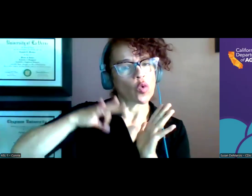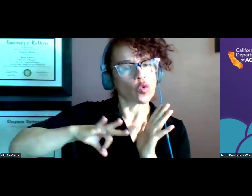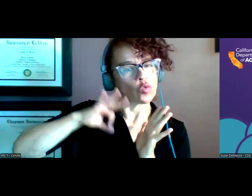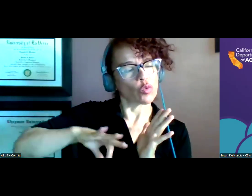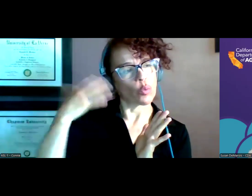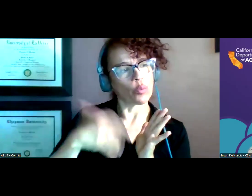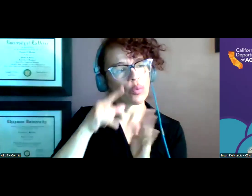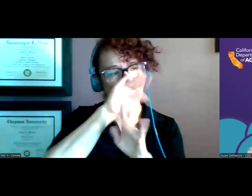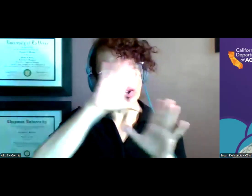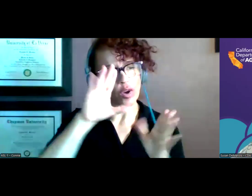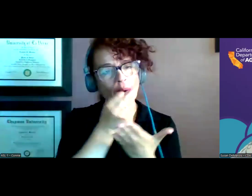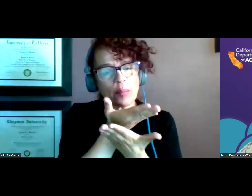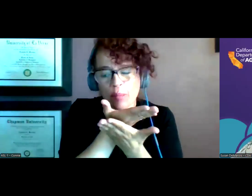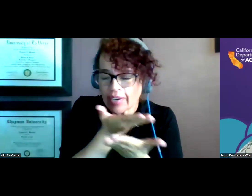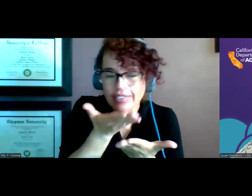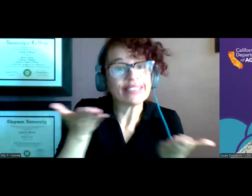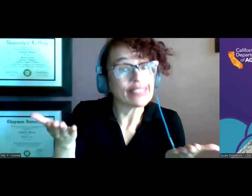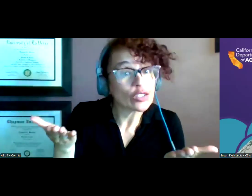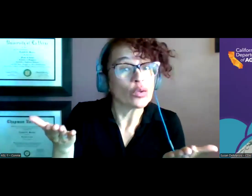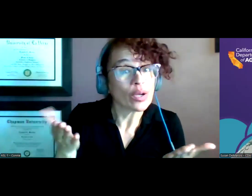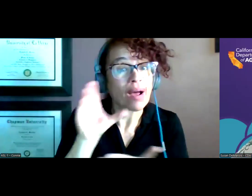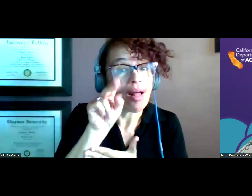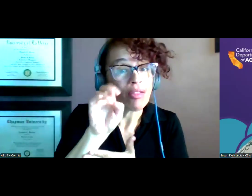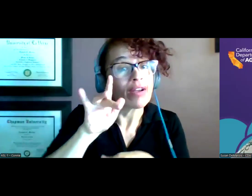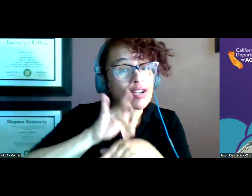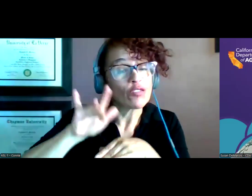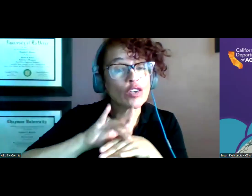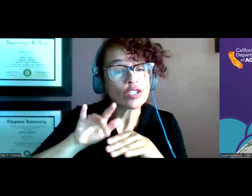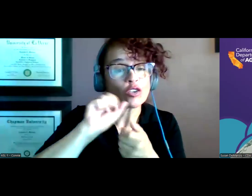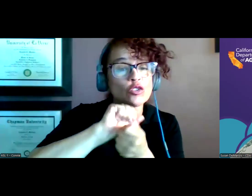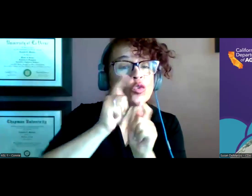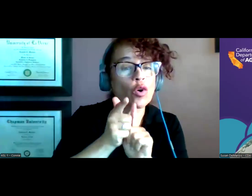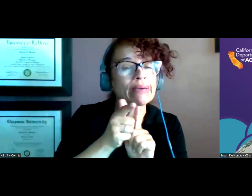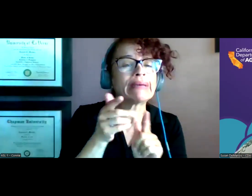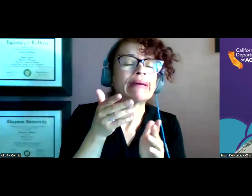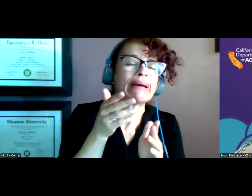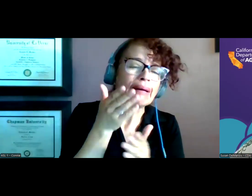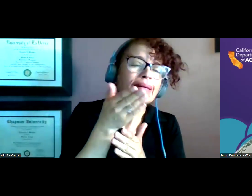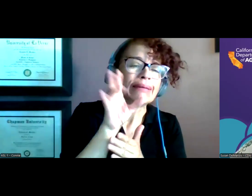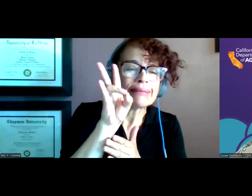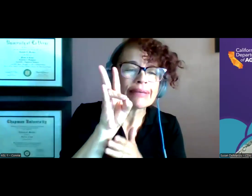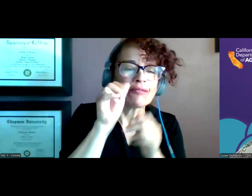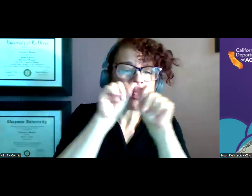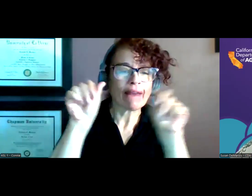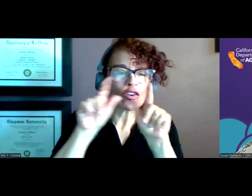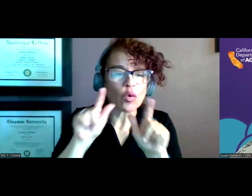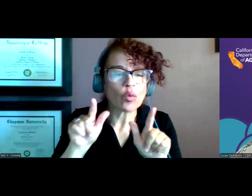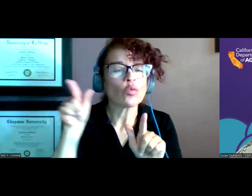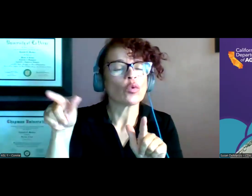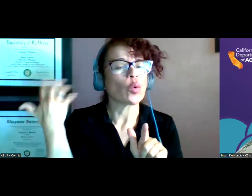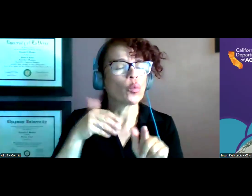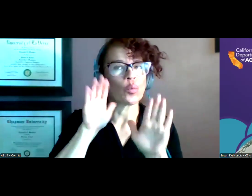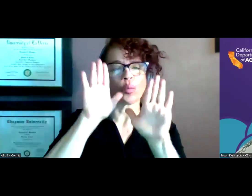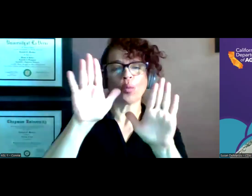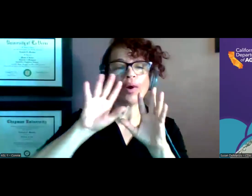for having all of our materials available and translated in at least 7 languages. And she's just a